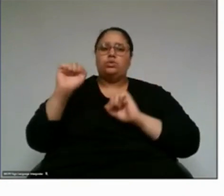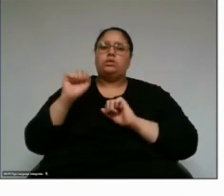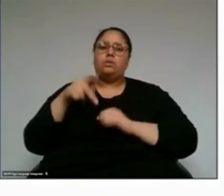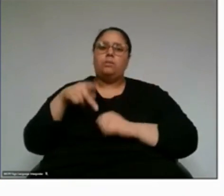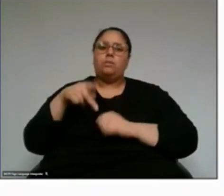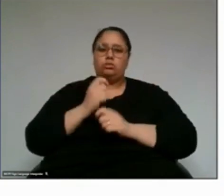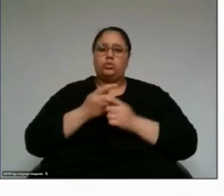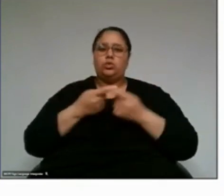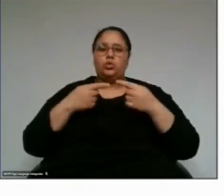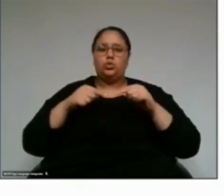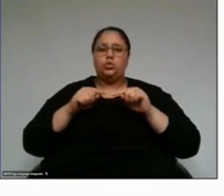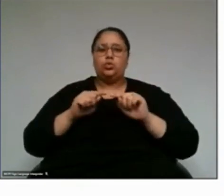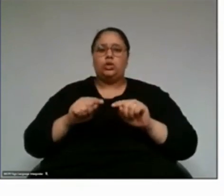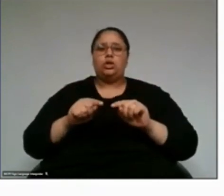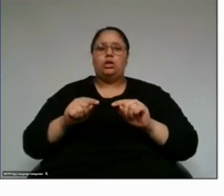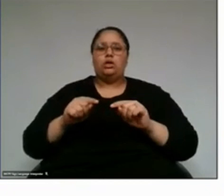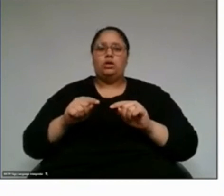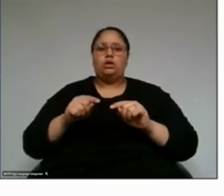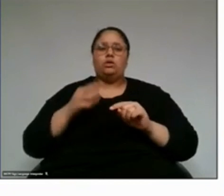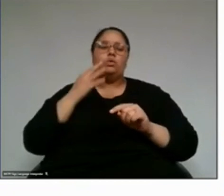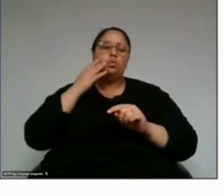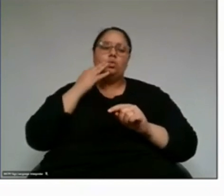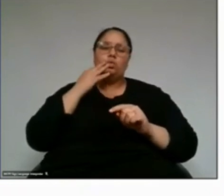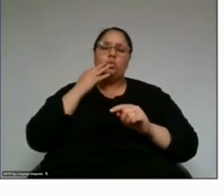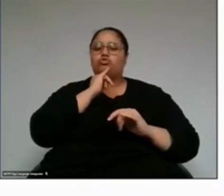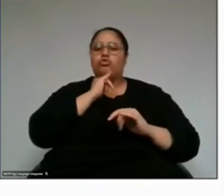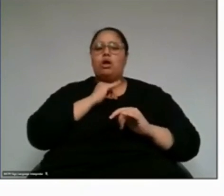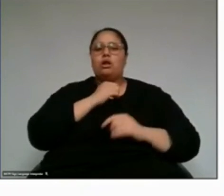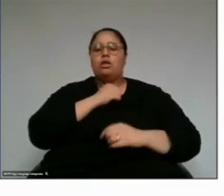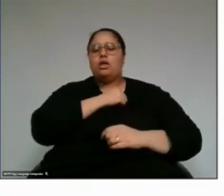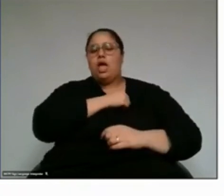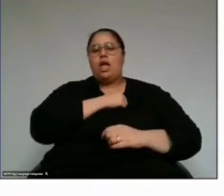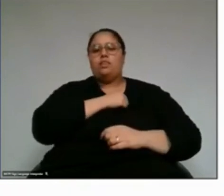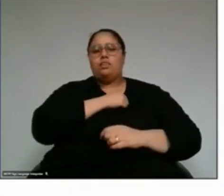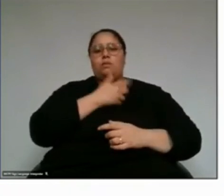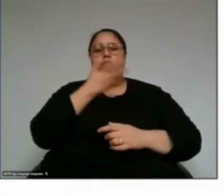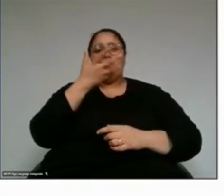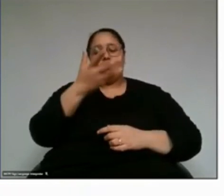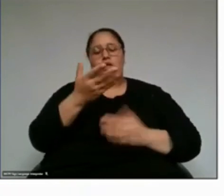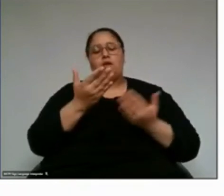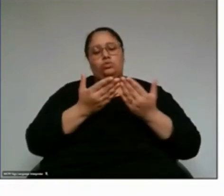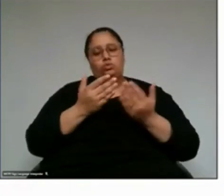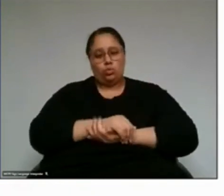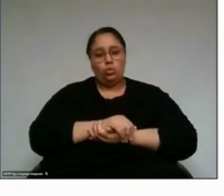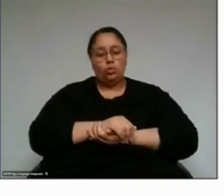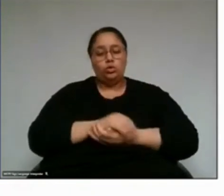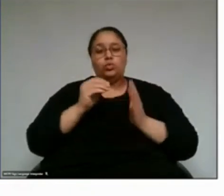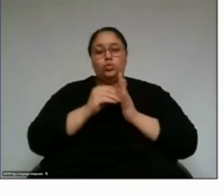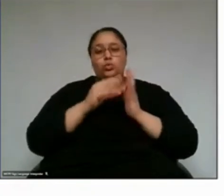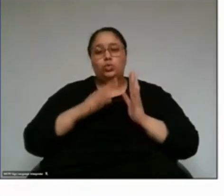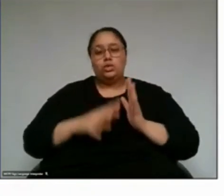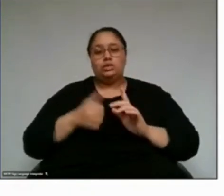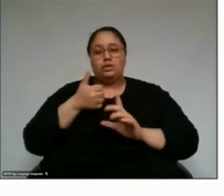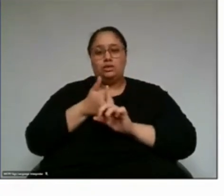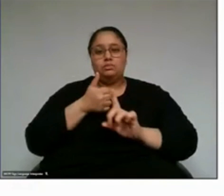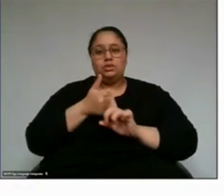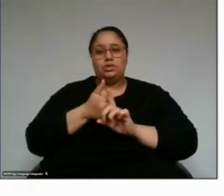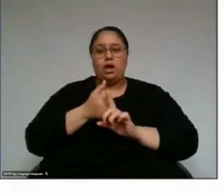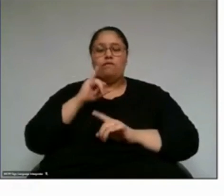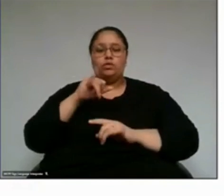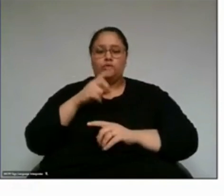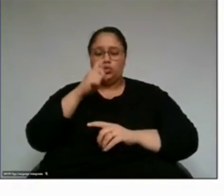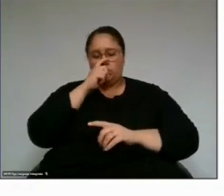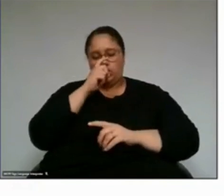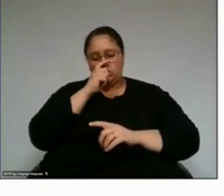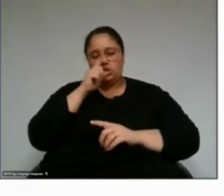Palestinians during the playing of the Israeli national anthem at Herzlia High. The students were themselves Jewish